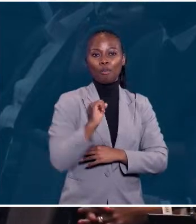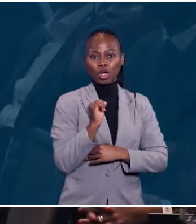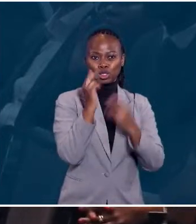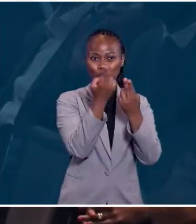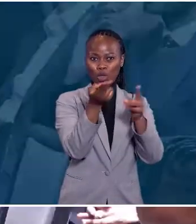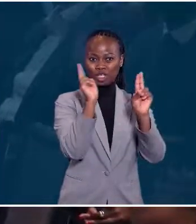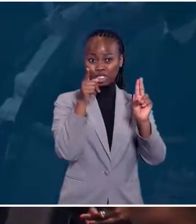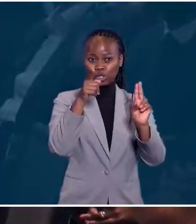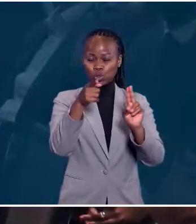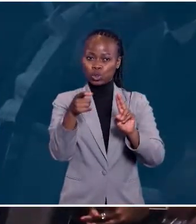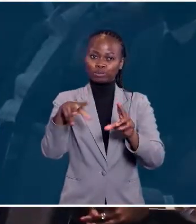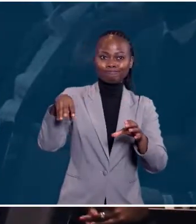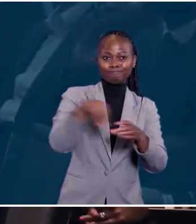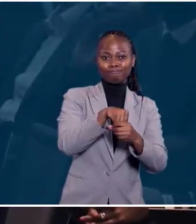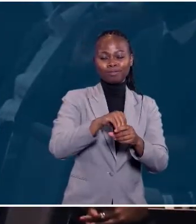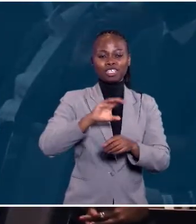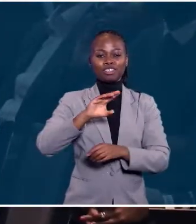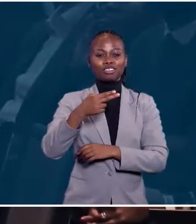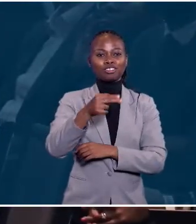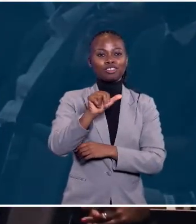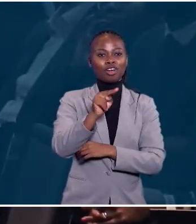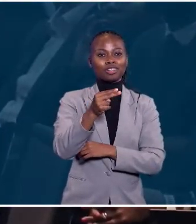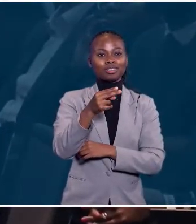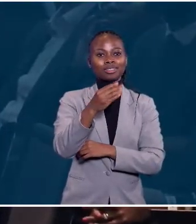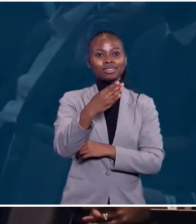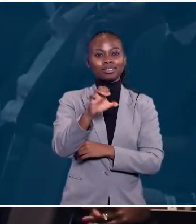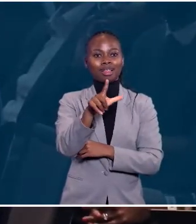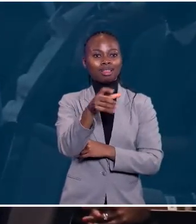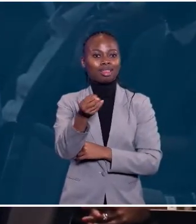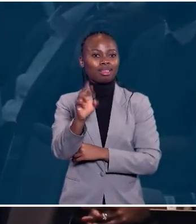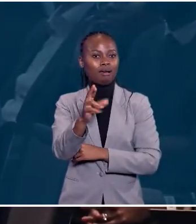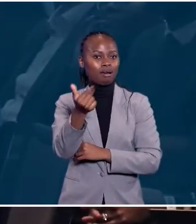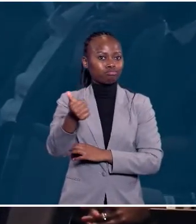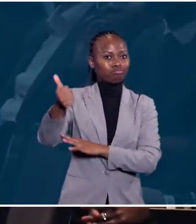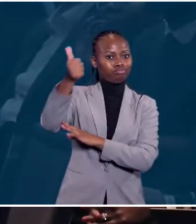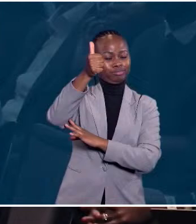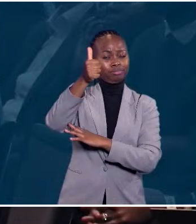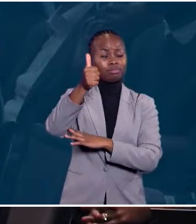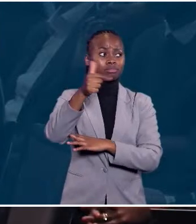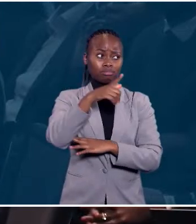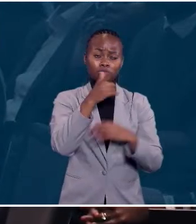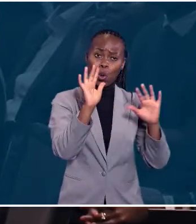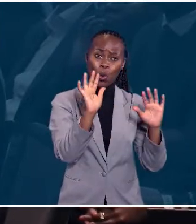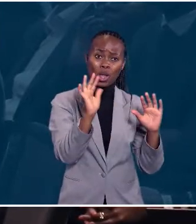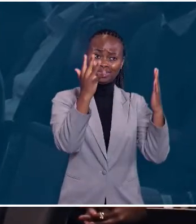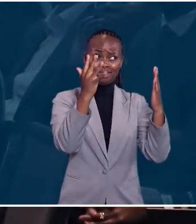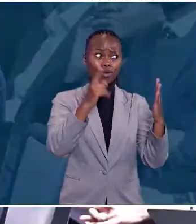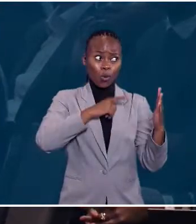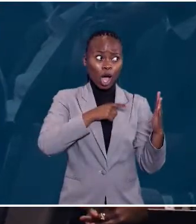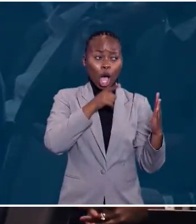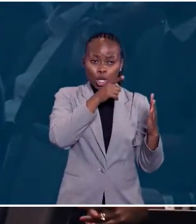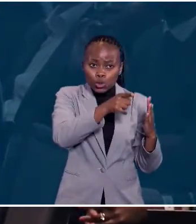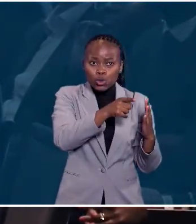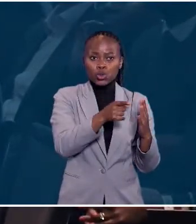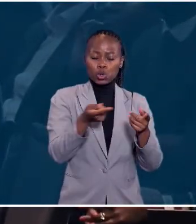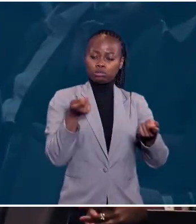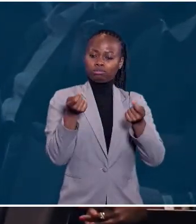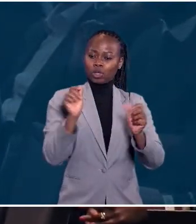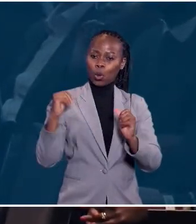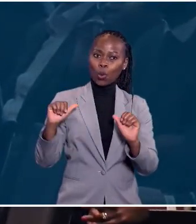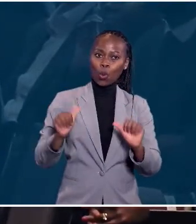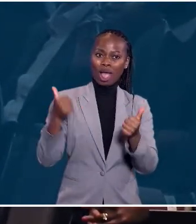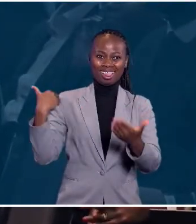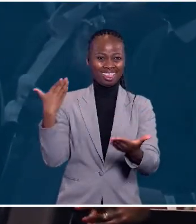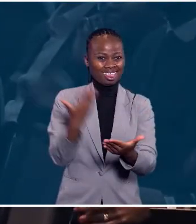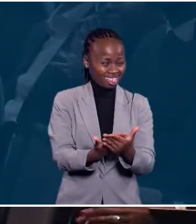role. They can be as successful with you as Chancellor as you are as Governor at the Reserve Bank. They have a great future ahead of you.